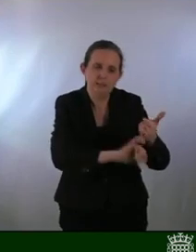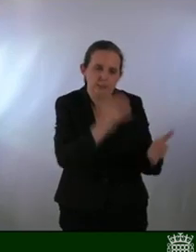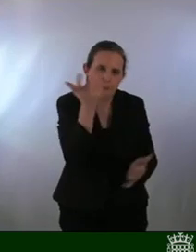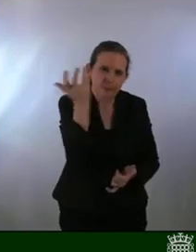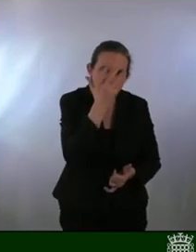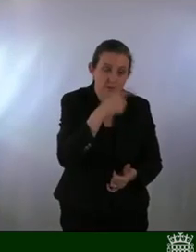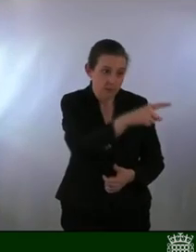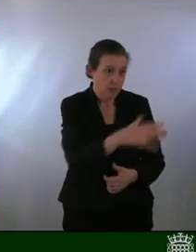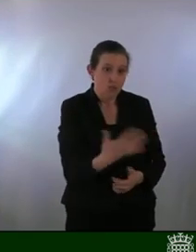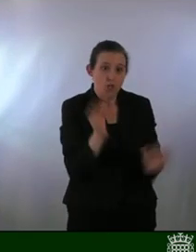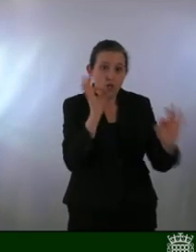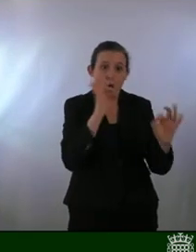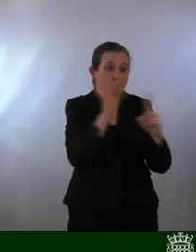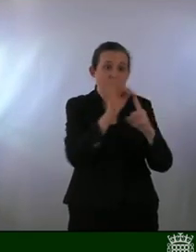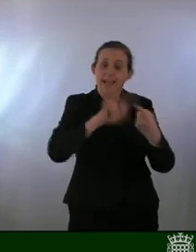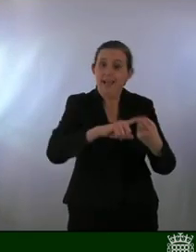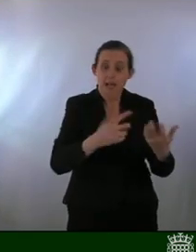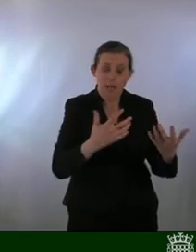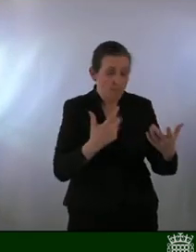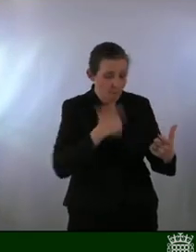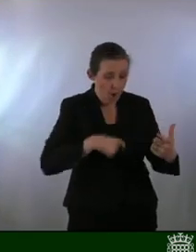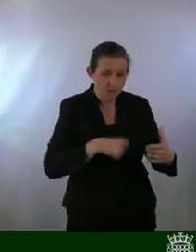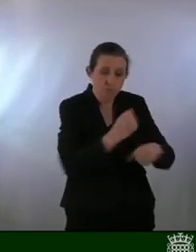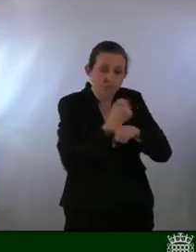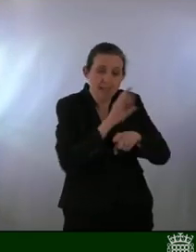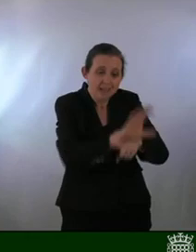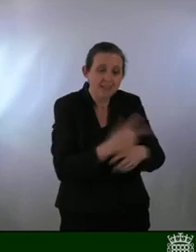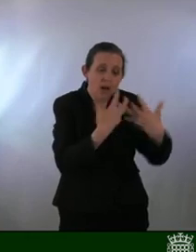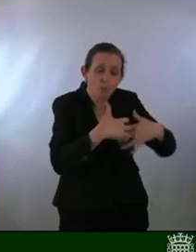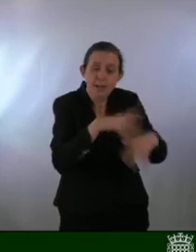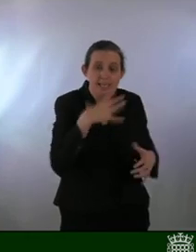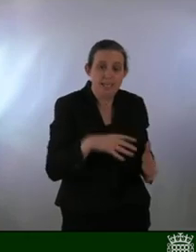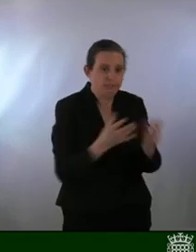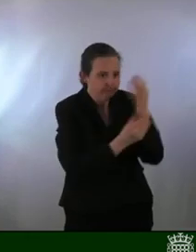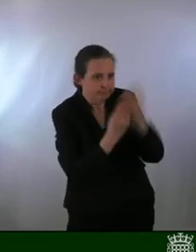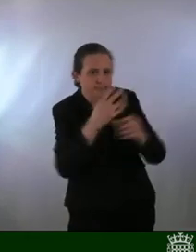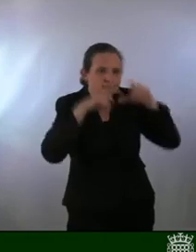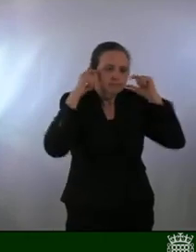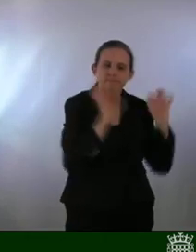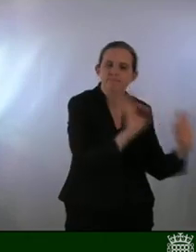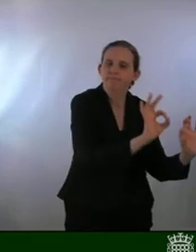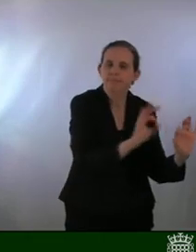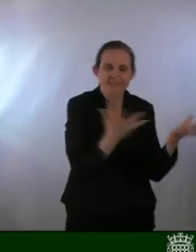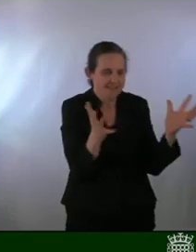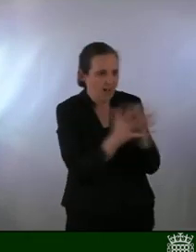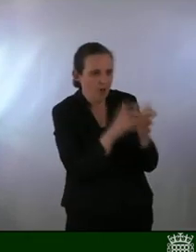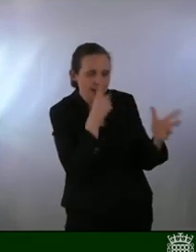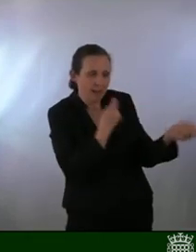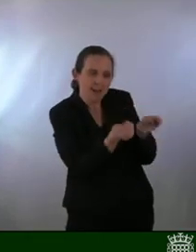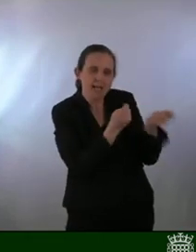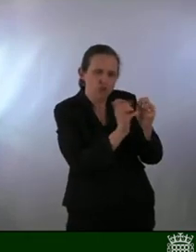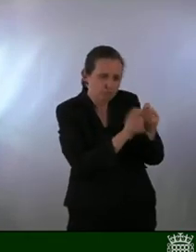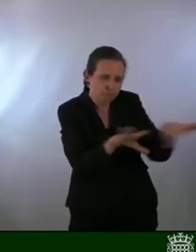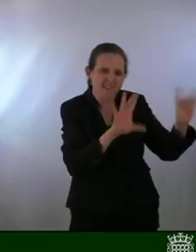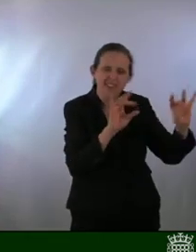have the protective equipment that they need, nor do they have the capacity to manage the spread of infection in their own departments. There